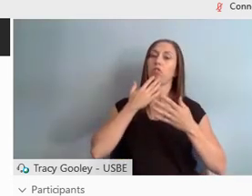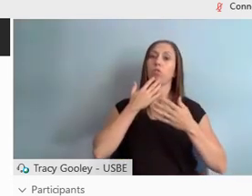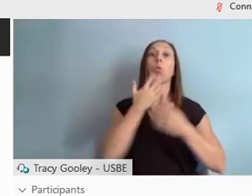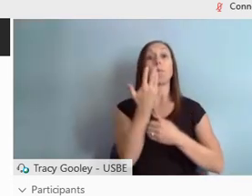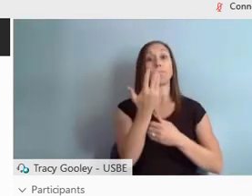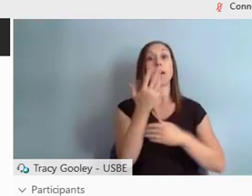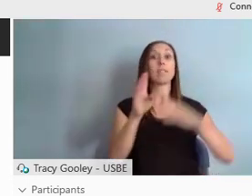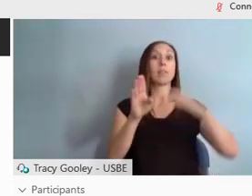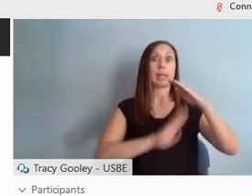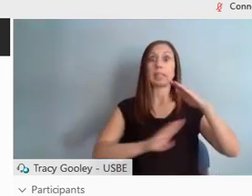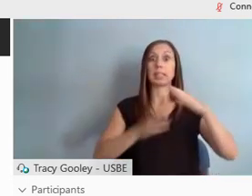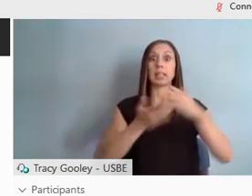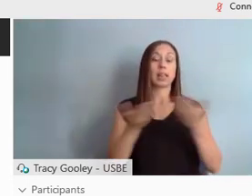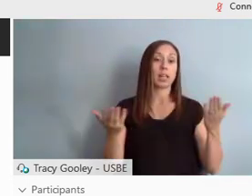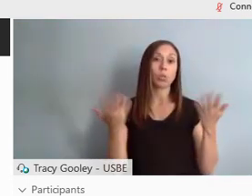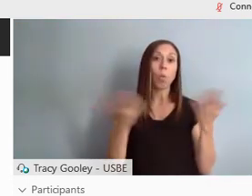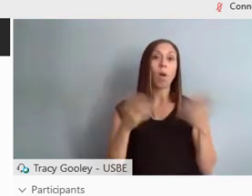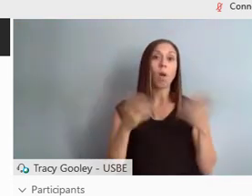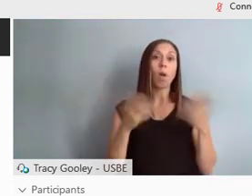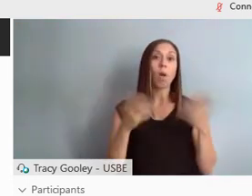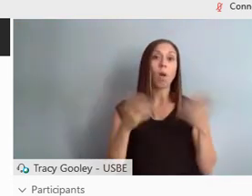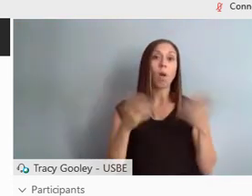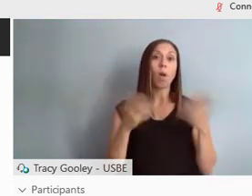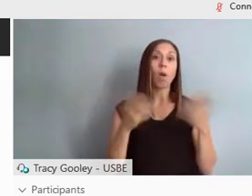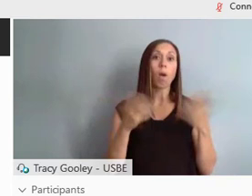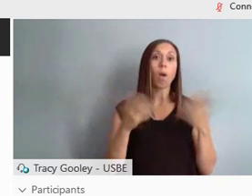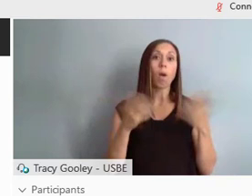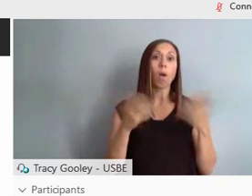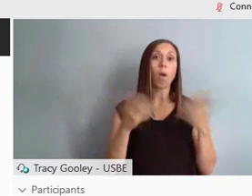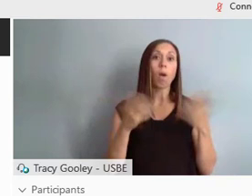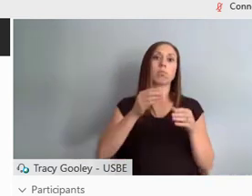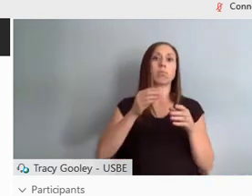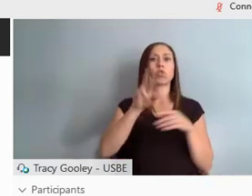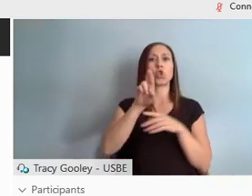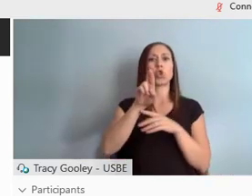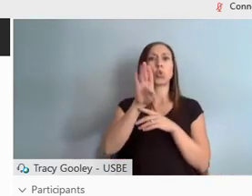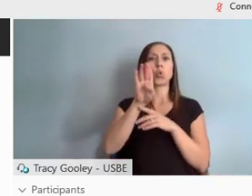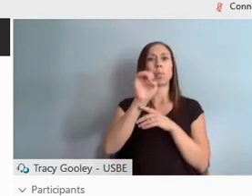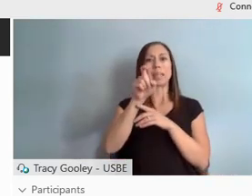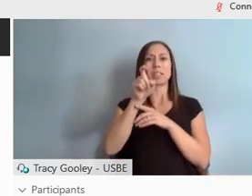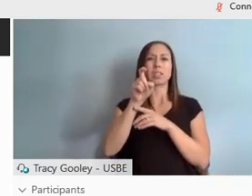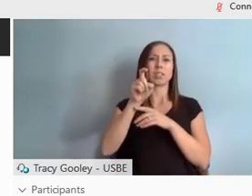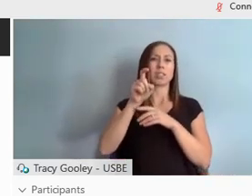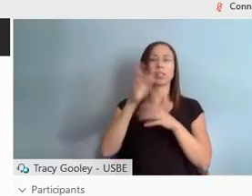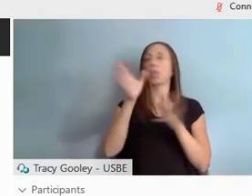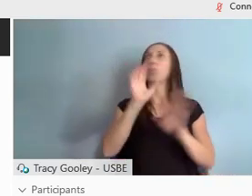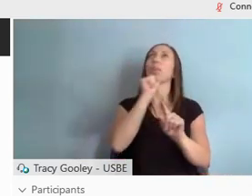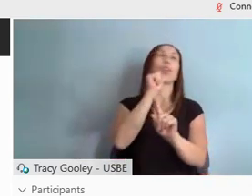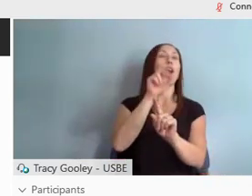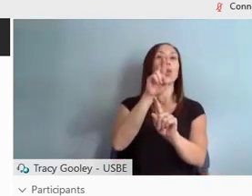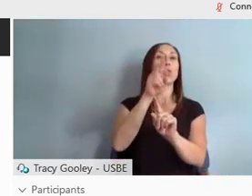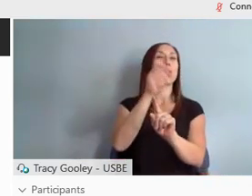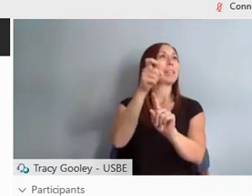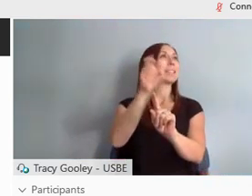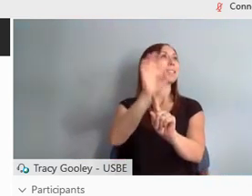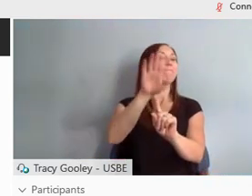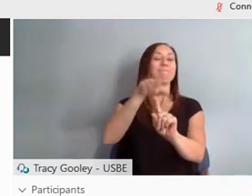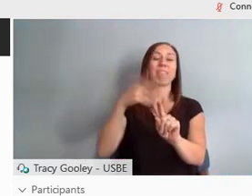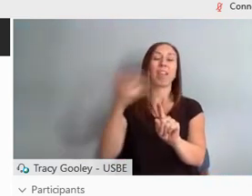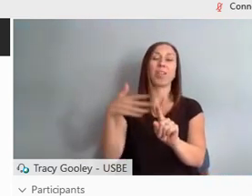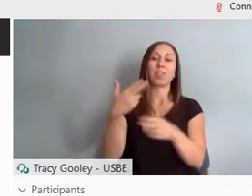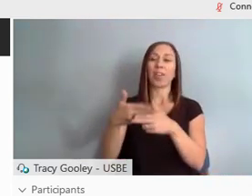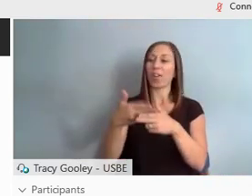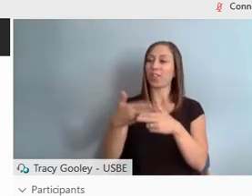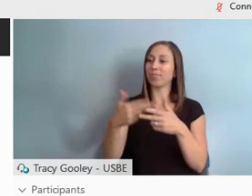basic counting manipulatives. It can be blocks, cubes, Rubik's cubes, any of those, not Rubik's cubes, what are they called,